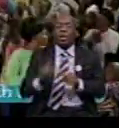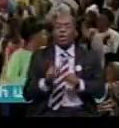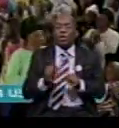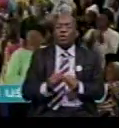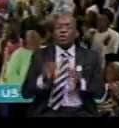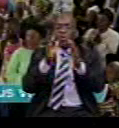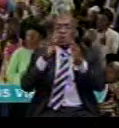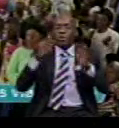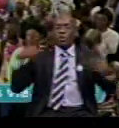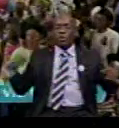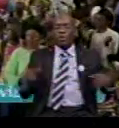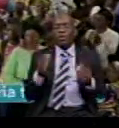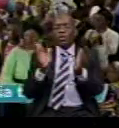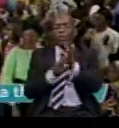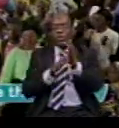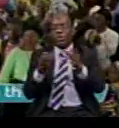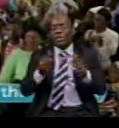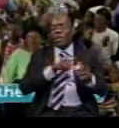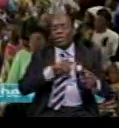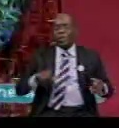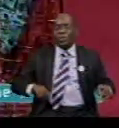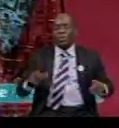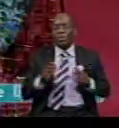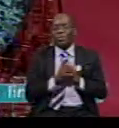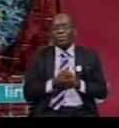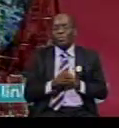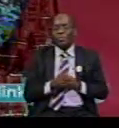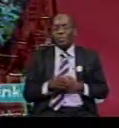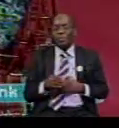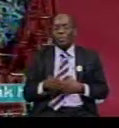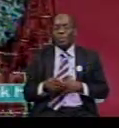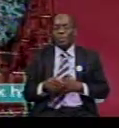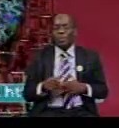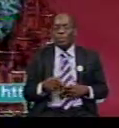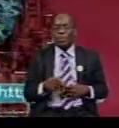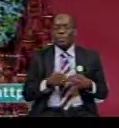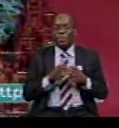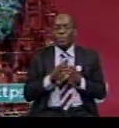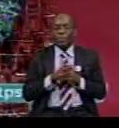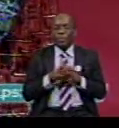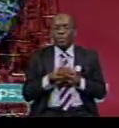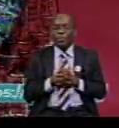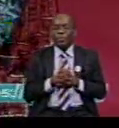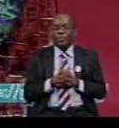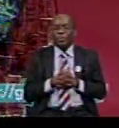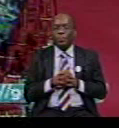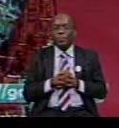Thank you.